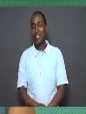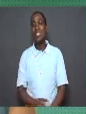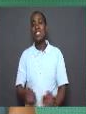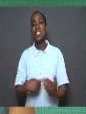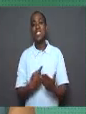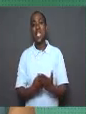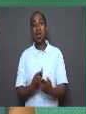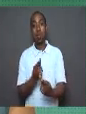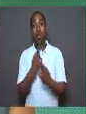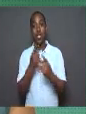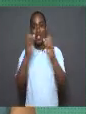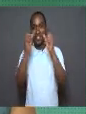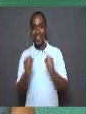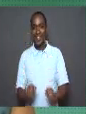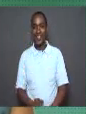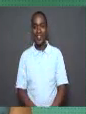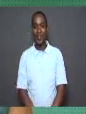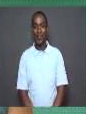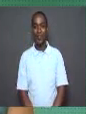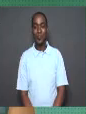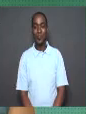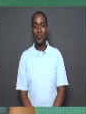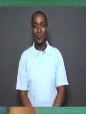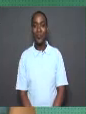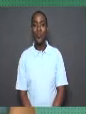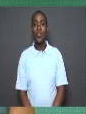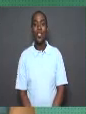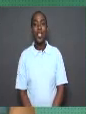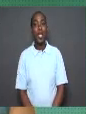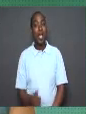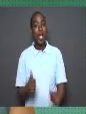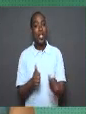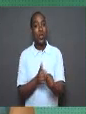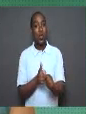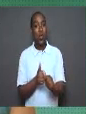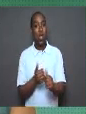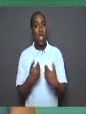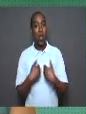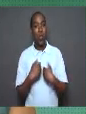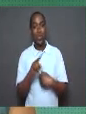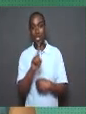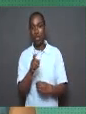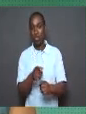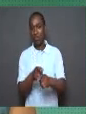protein structure. Please answer the following questions.